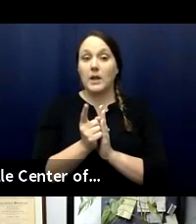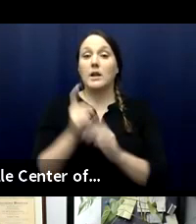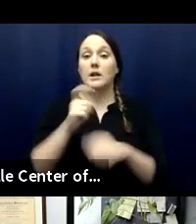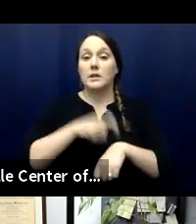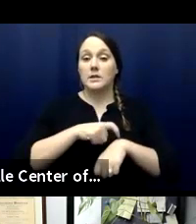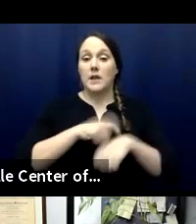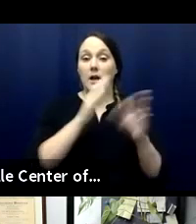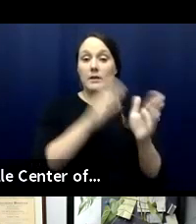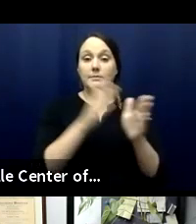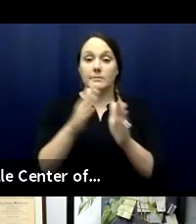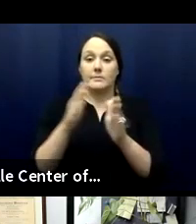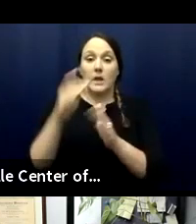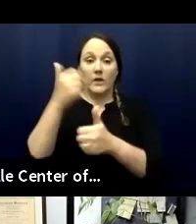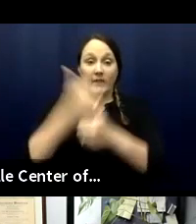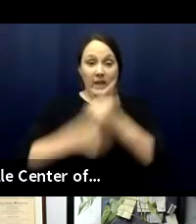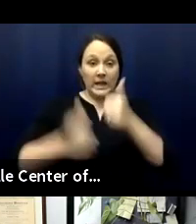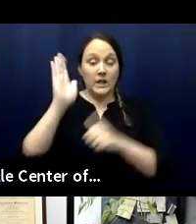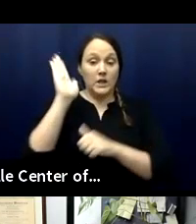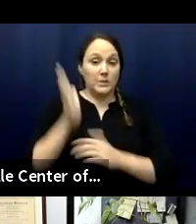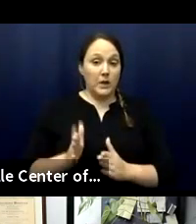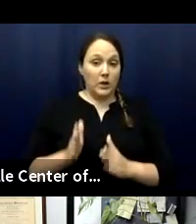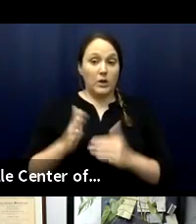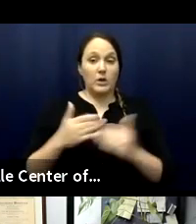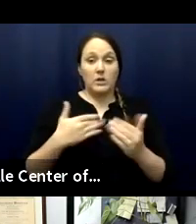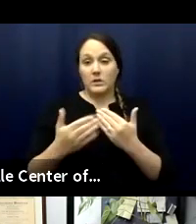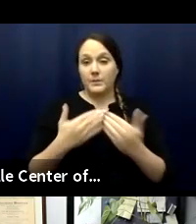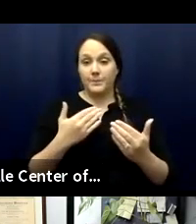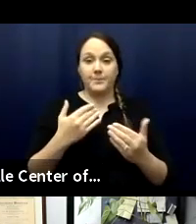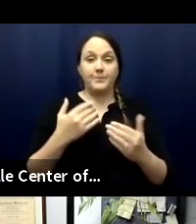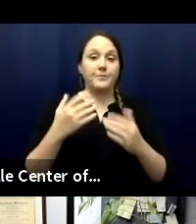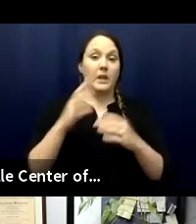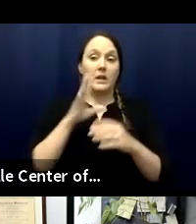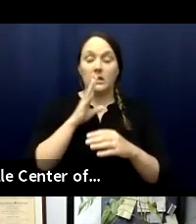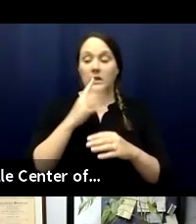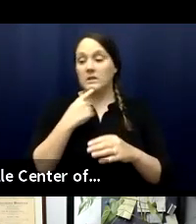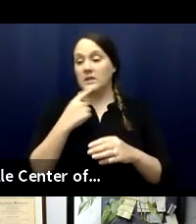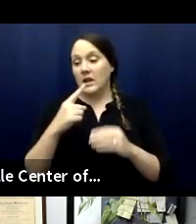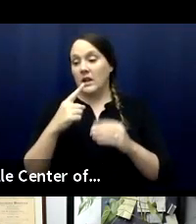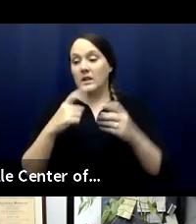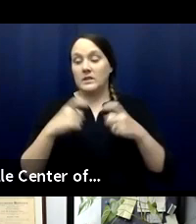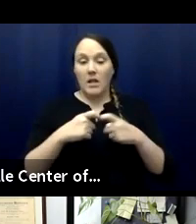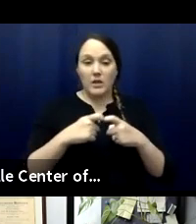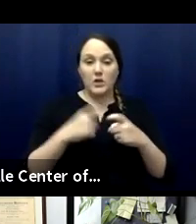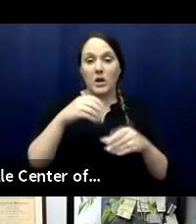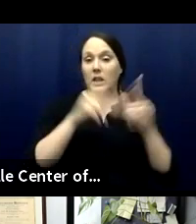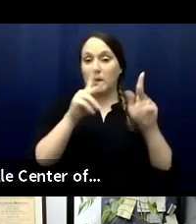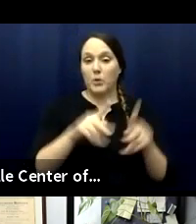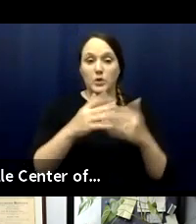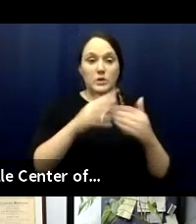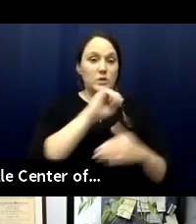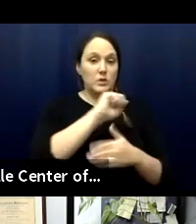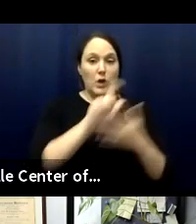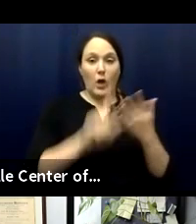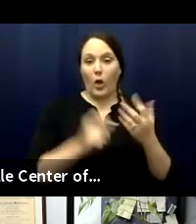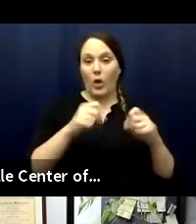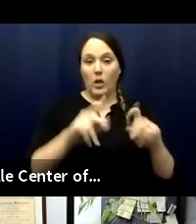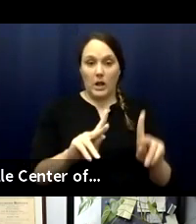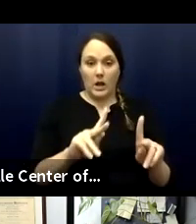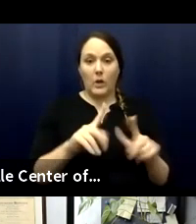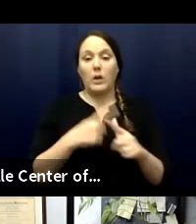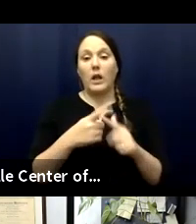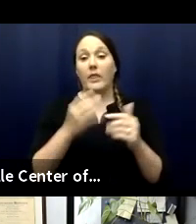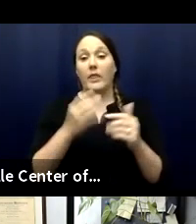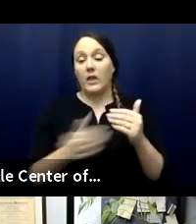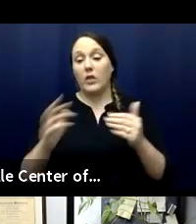periods for each speaker, no matter what and it mentions about electronic versus in person, those are all allowed. And then the rest of the rules